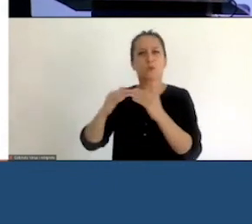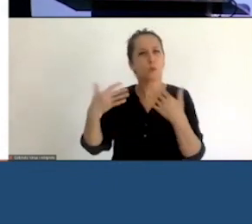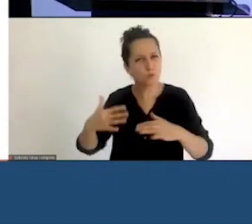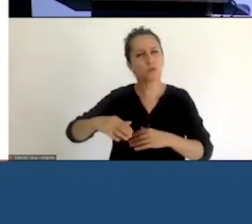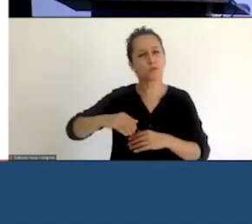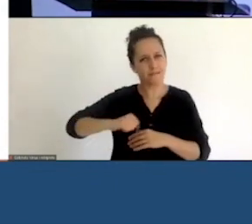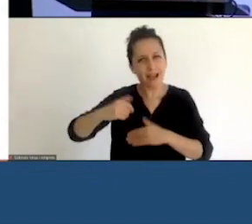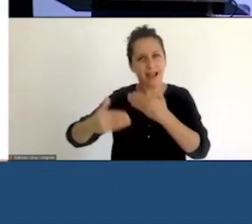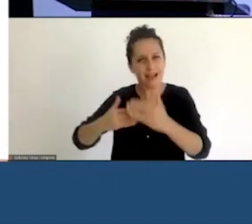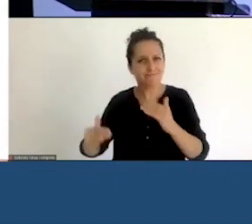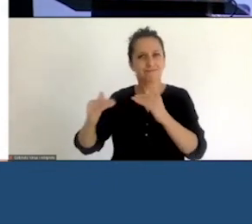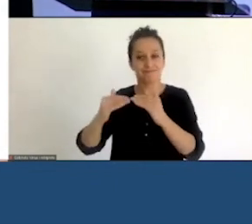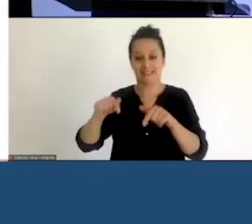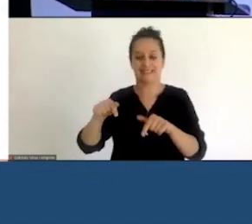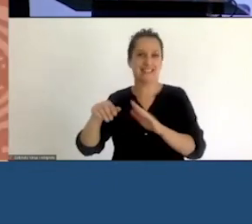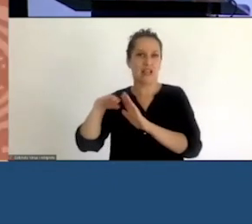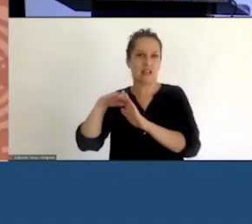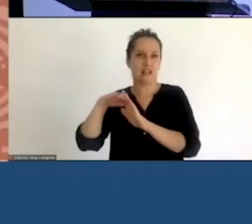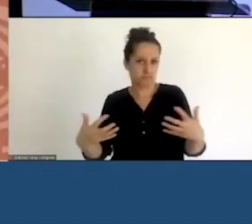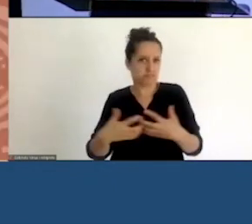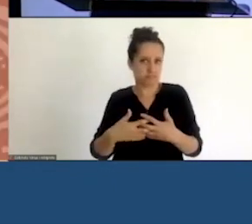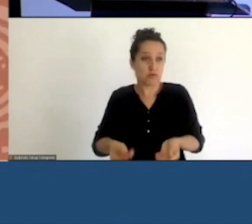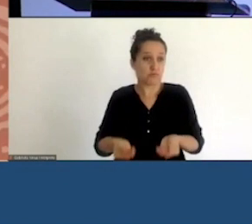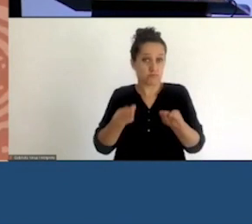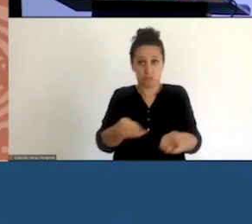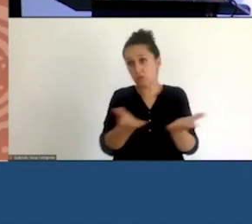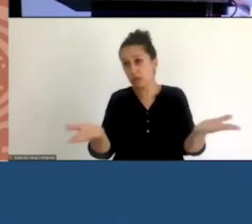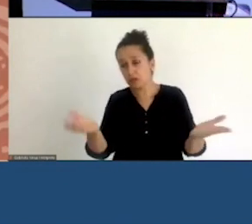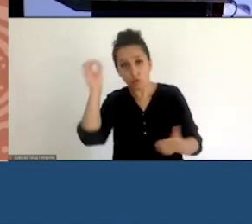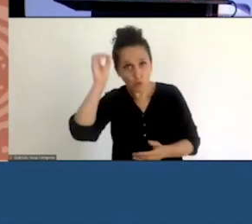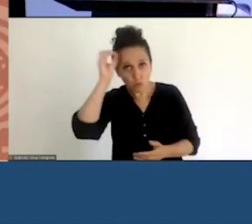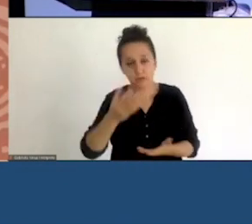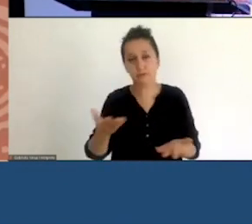today we are presenting this document today and submitting it for your consideration. Thank you.